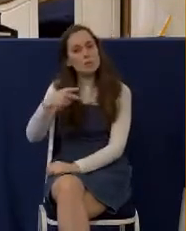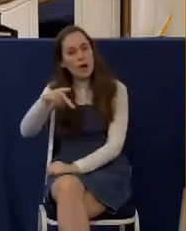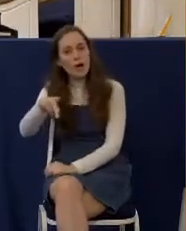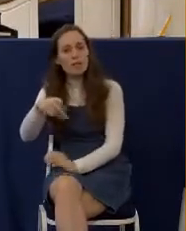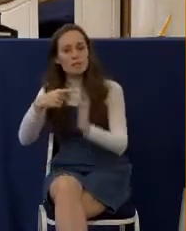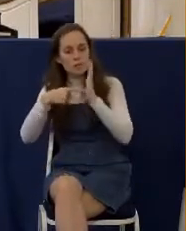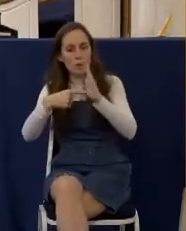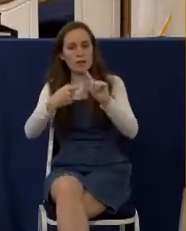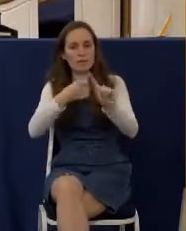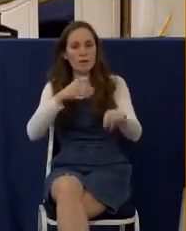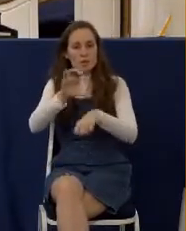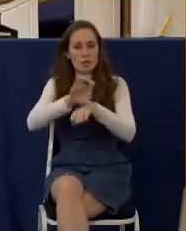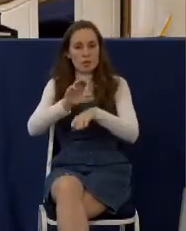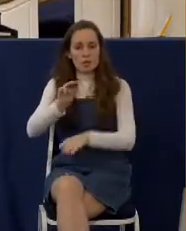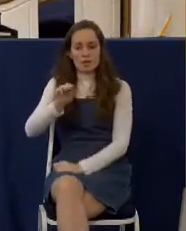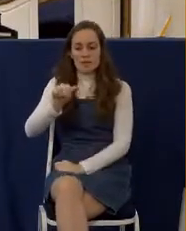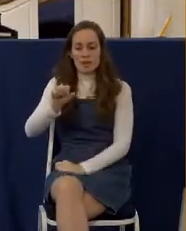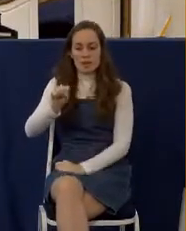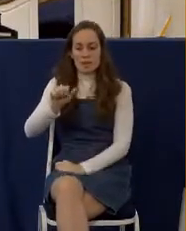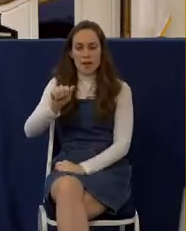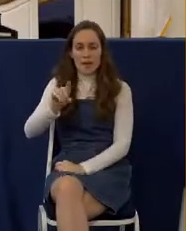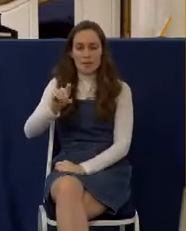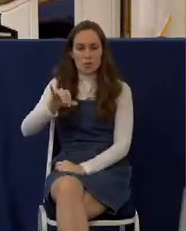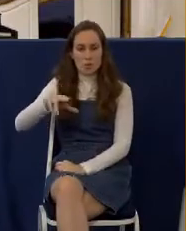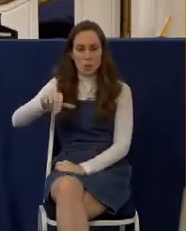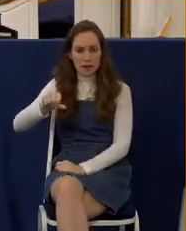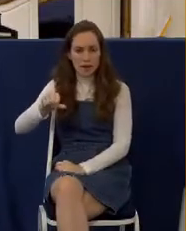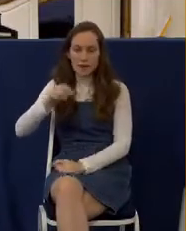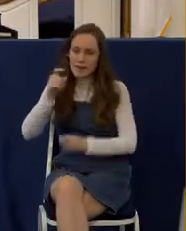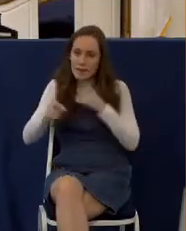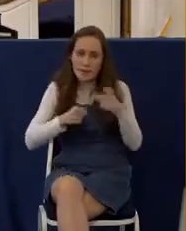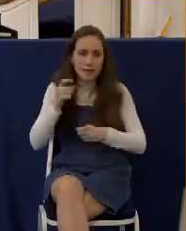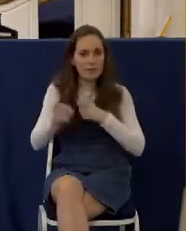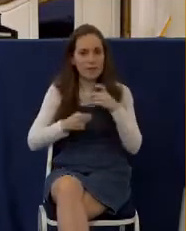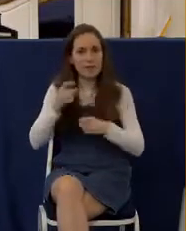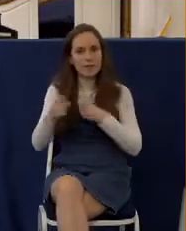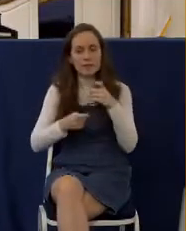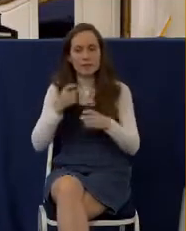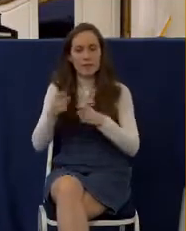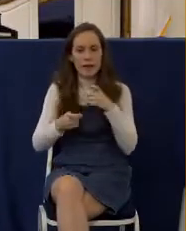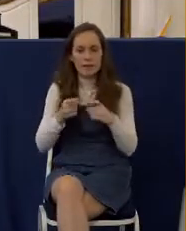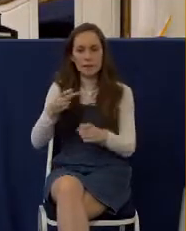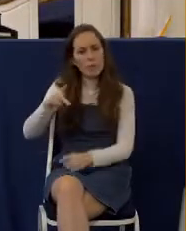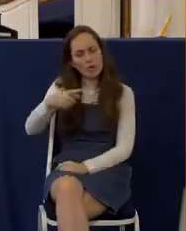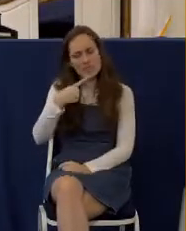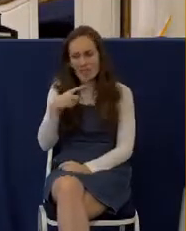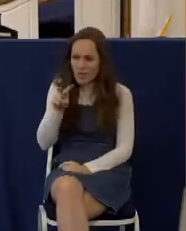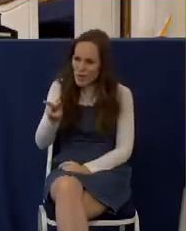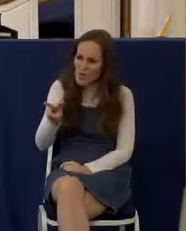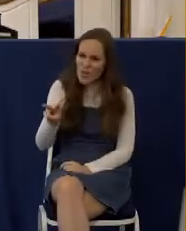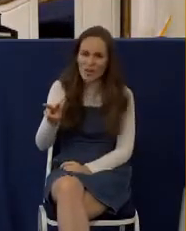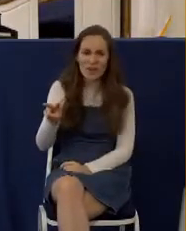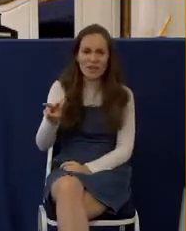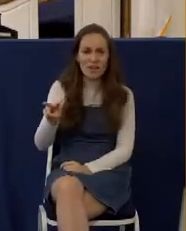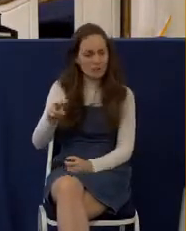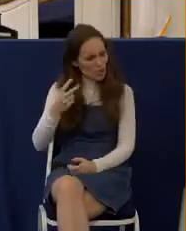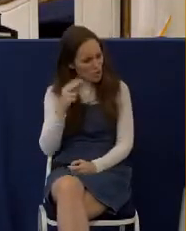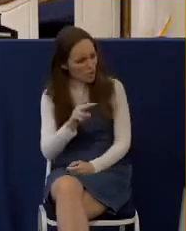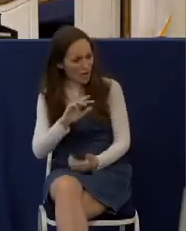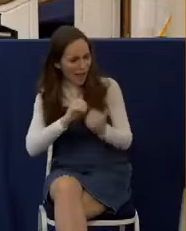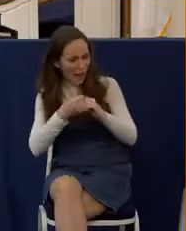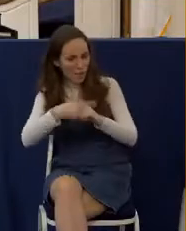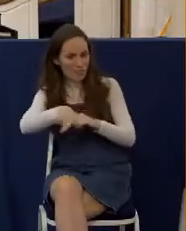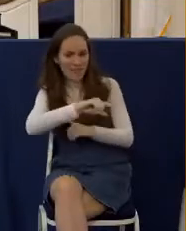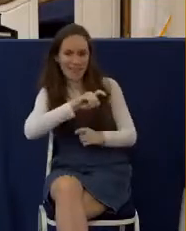in Macedonia that were giving this way. He's saying, you know, look at them. Look at what they're doing. Look at the way that they